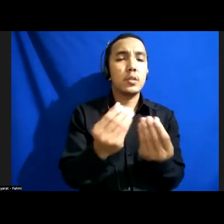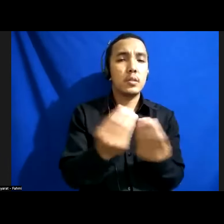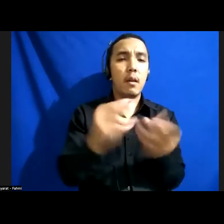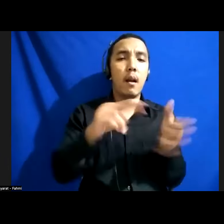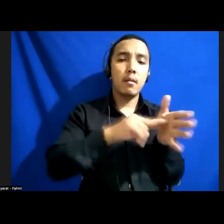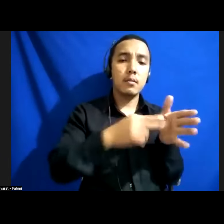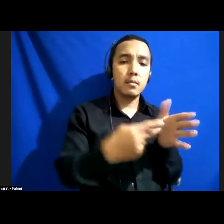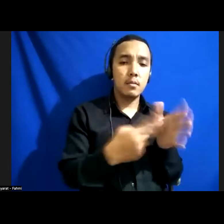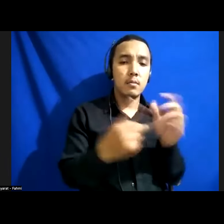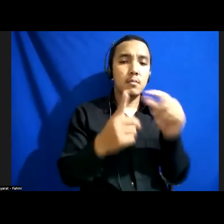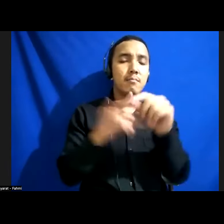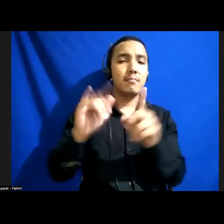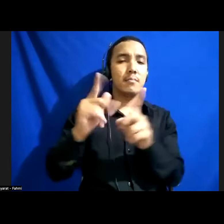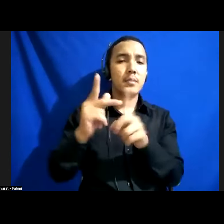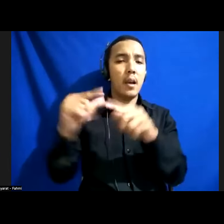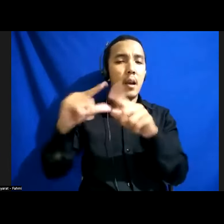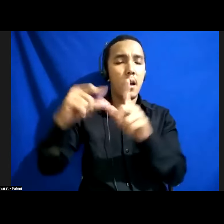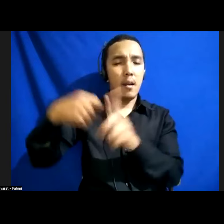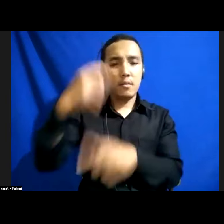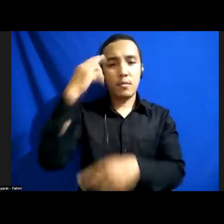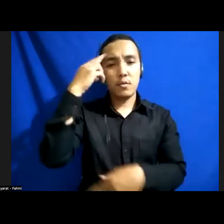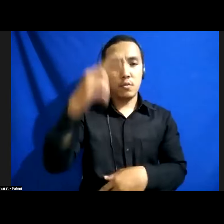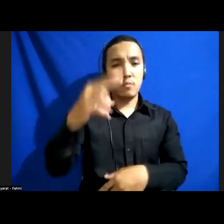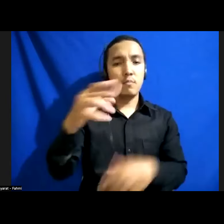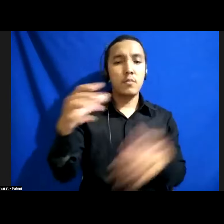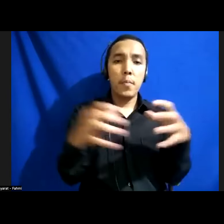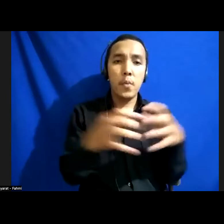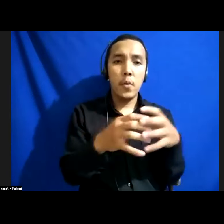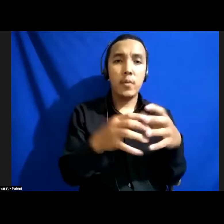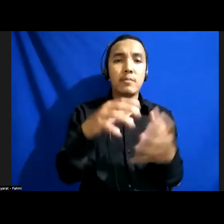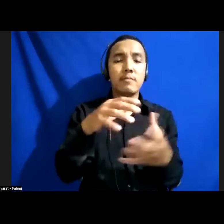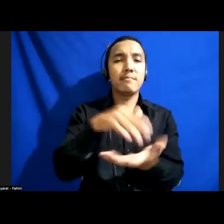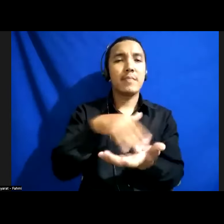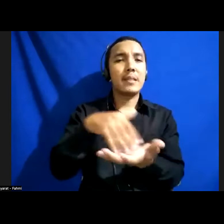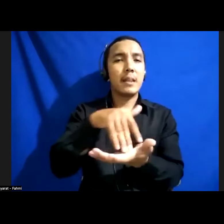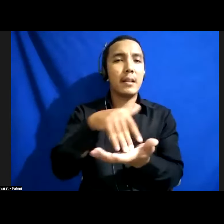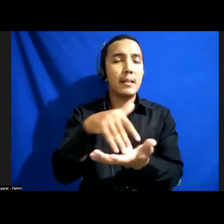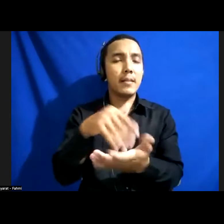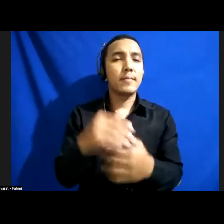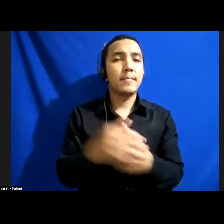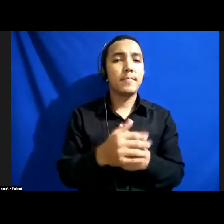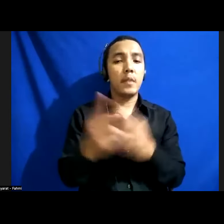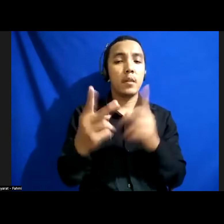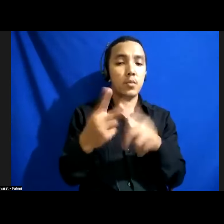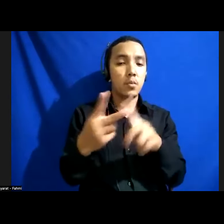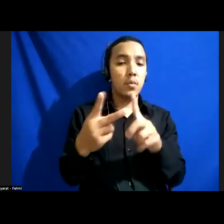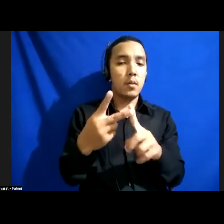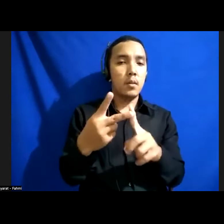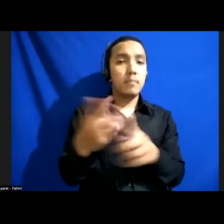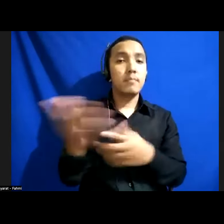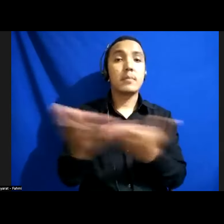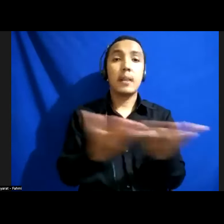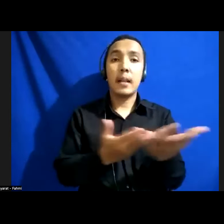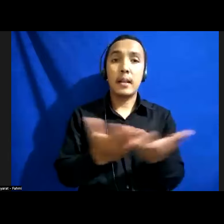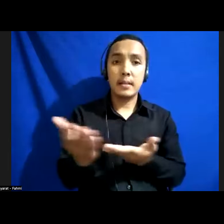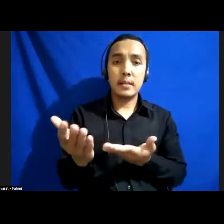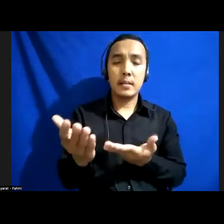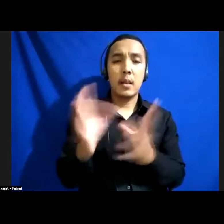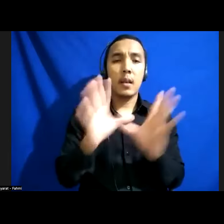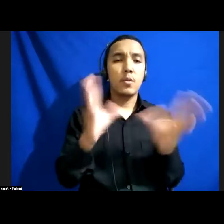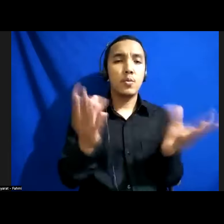to be partial to vulnerable and marginal groups, including persons with disabilities. And secondly, inclusive public